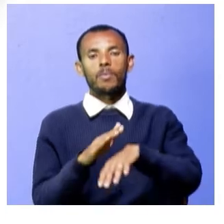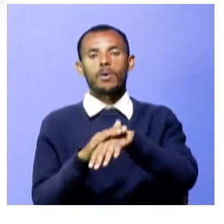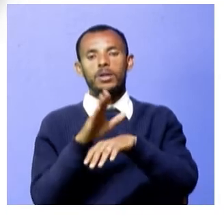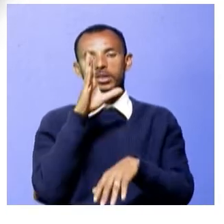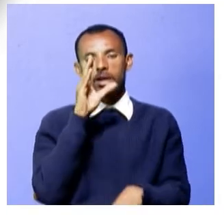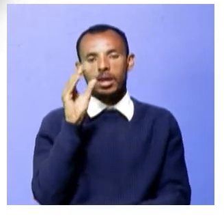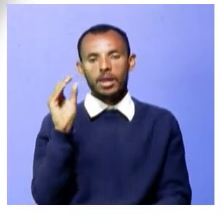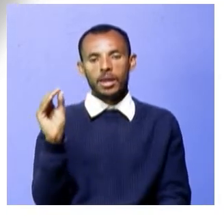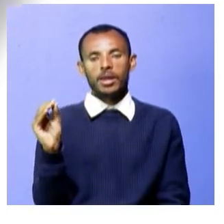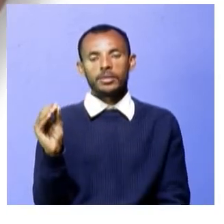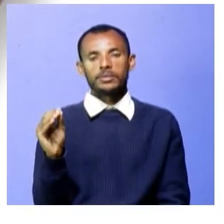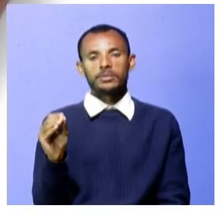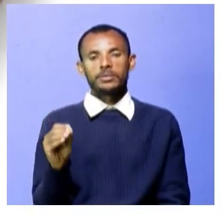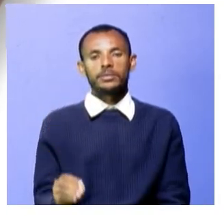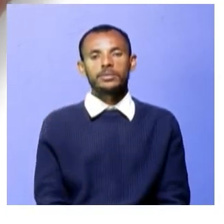and